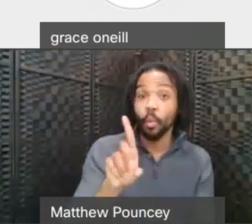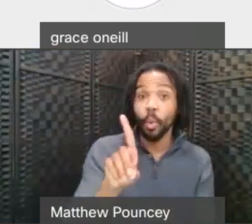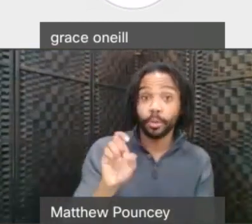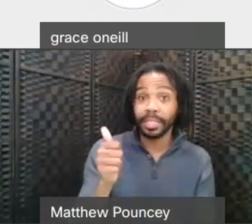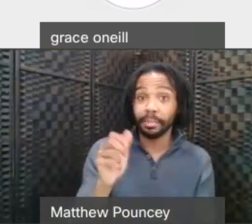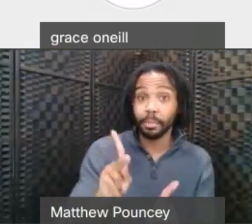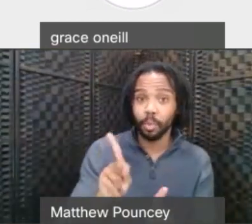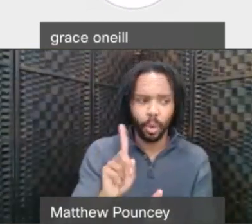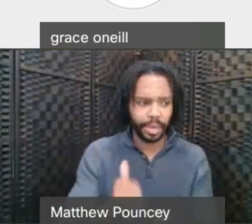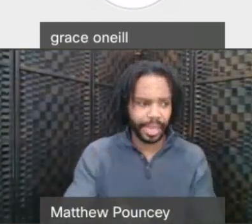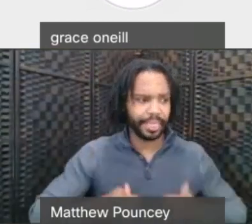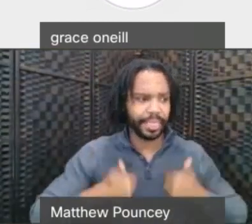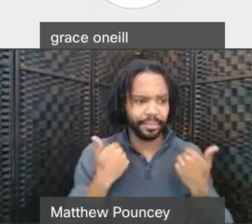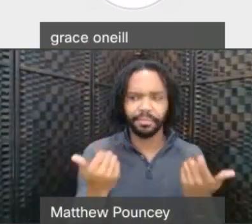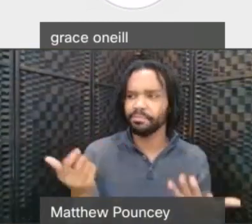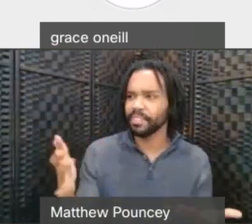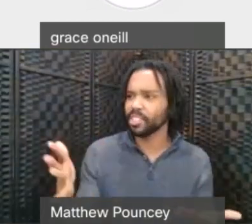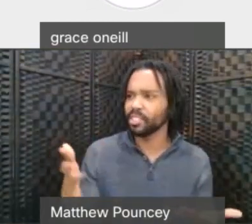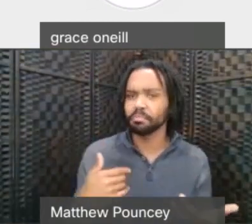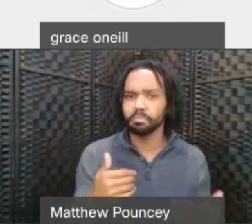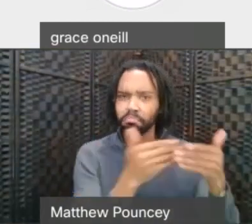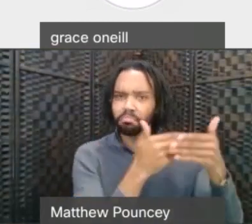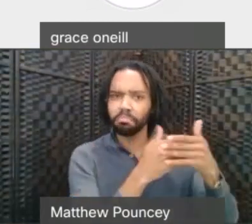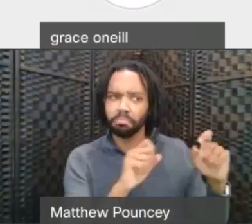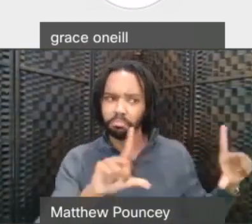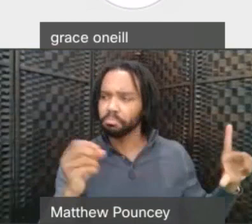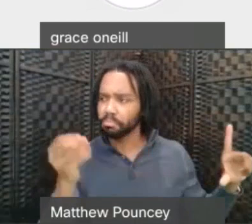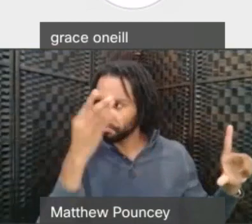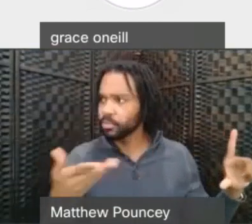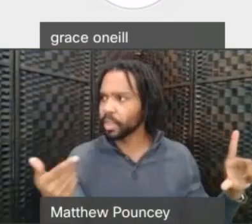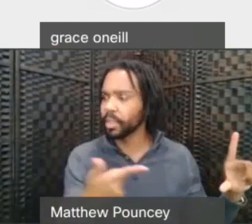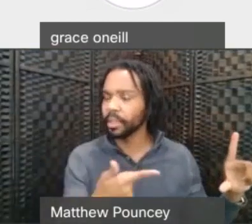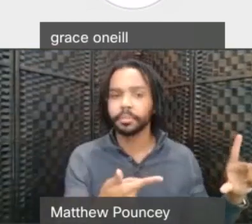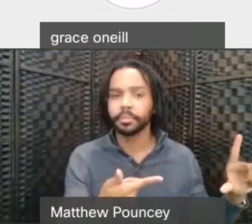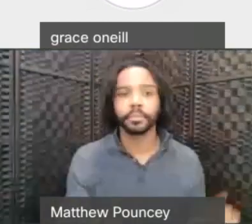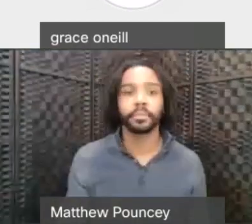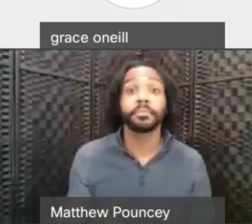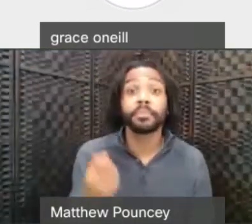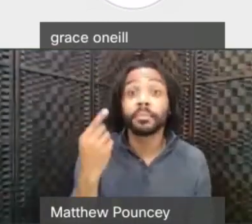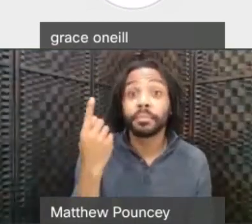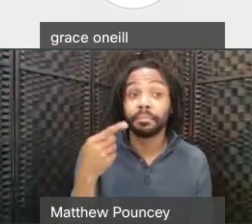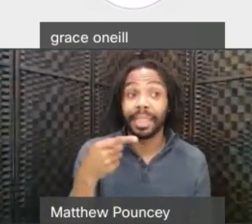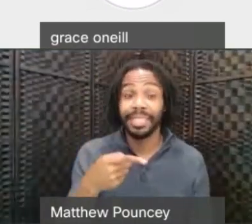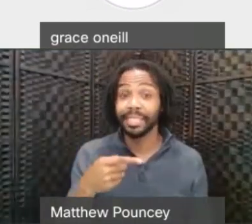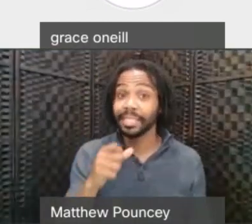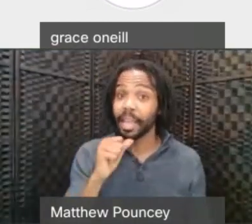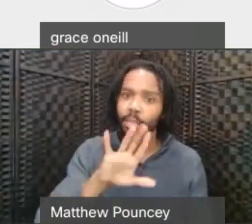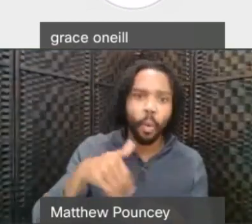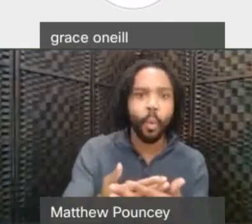Yeah, that was broken down in one of these slides. Wait a second. So this isn't the whole